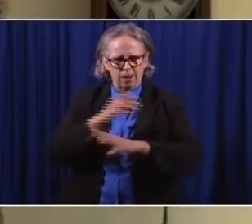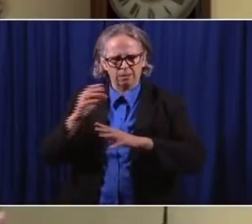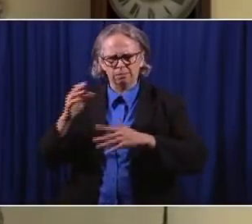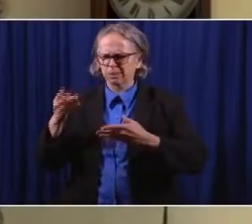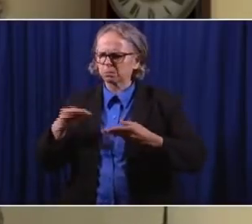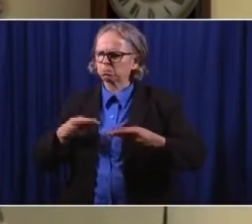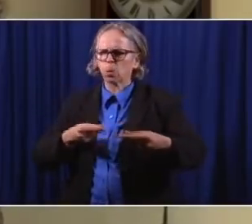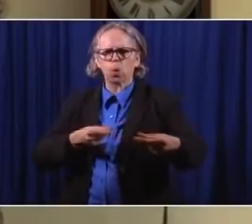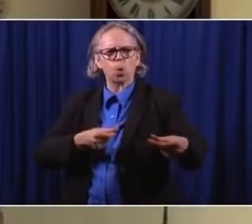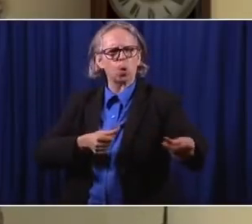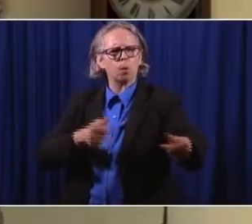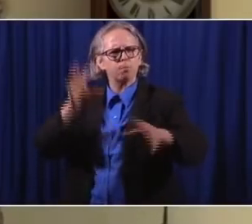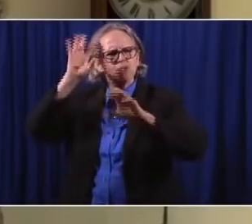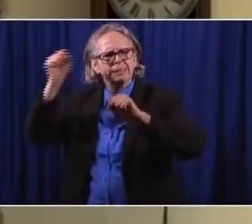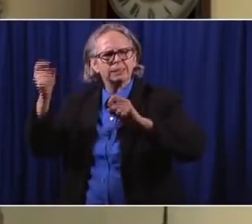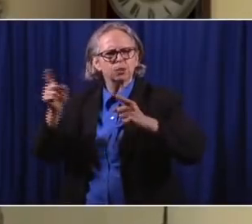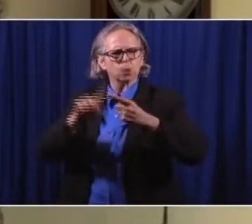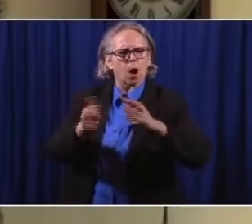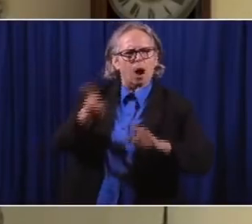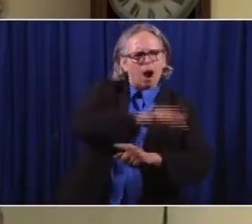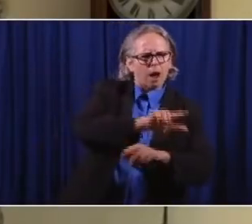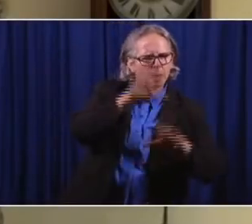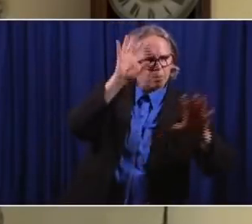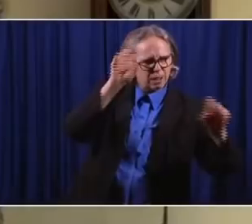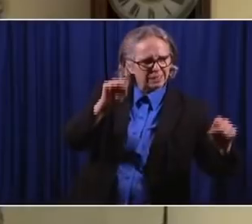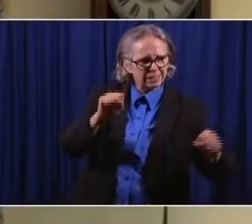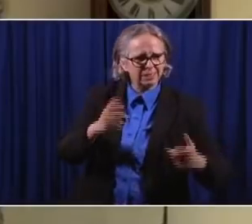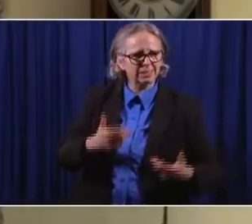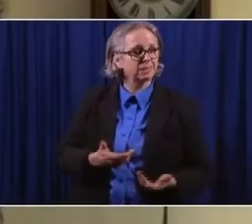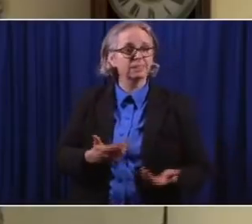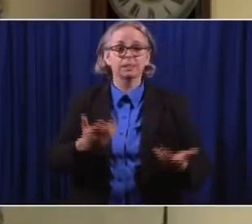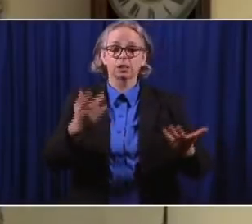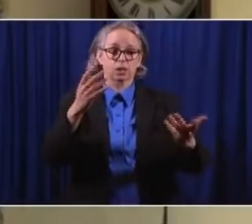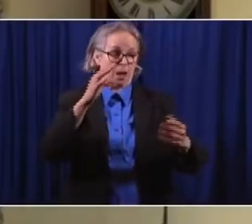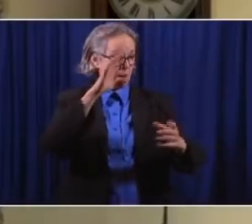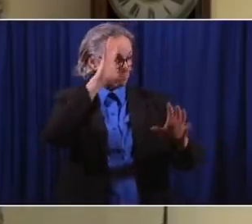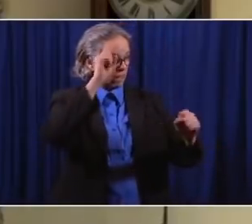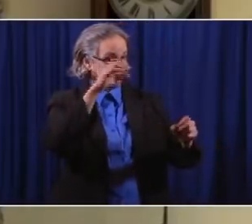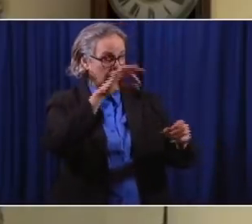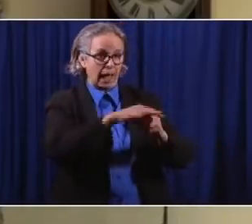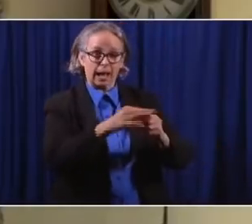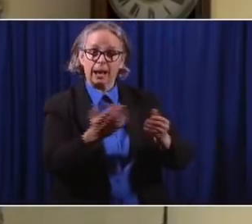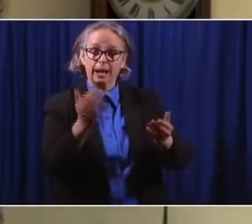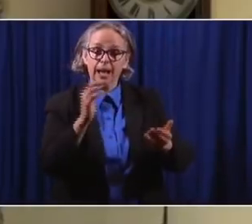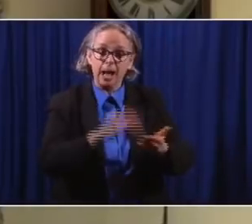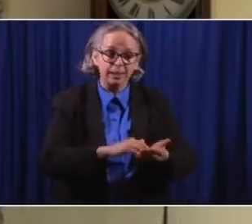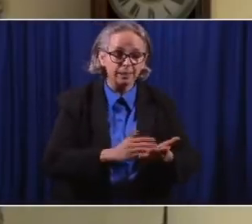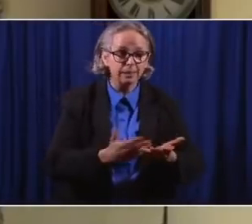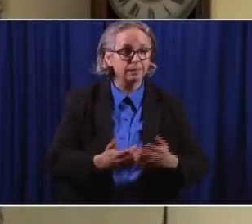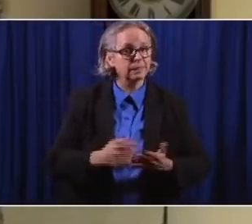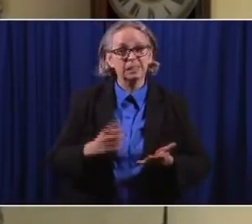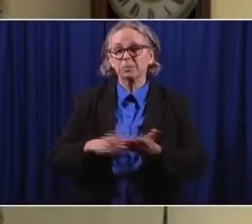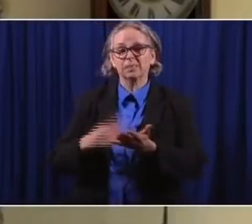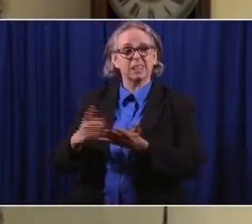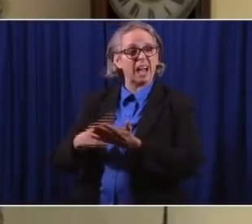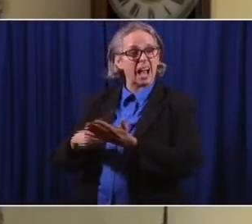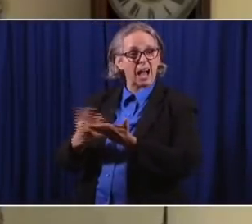is reelected, and that person is reelected. Sometimes it's an open seat And sometimes it